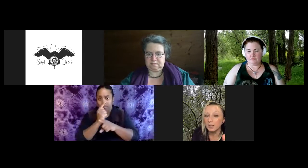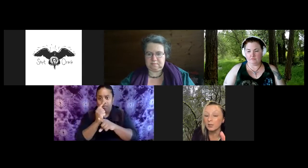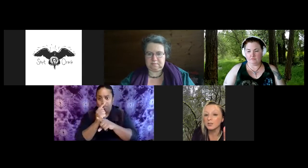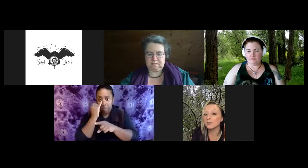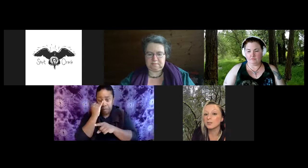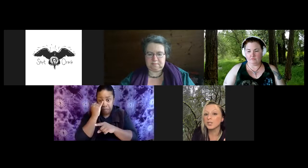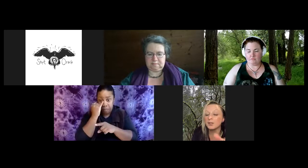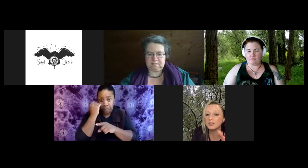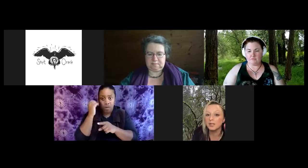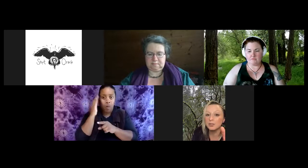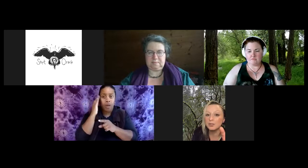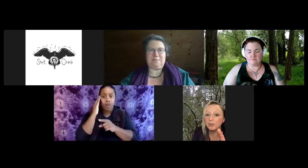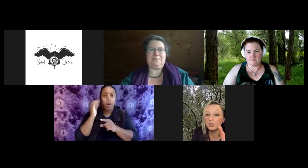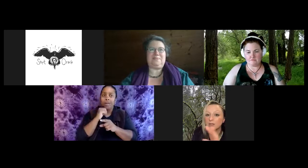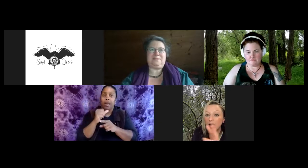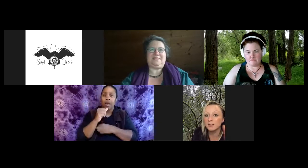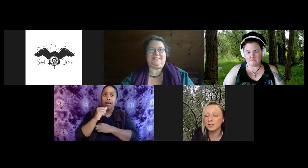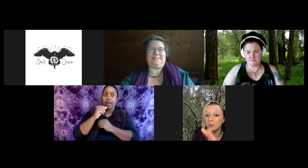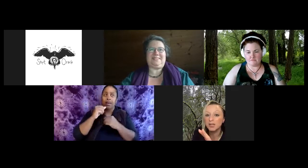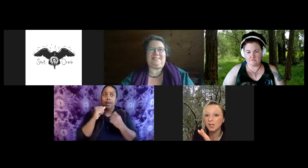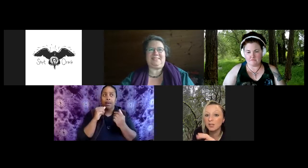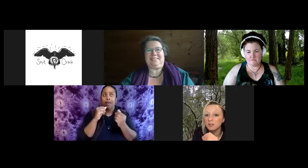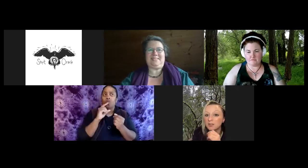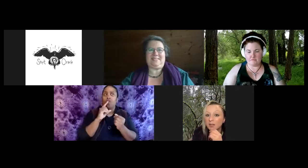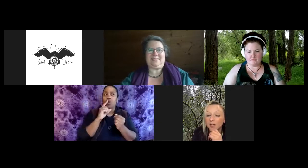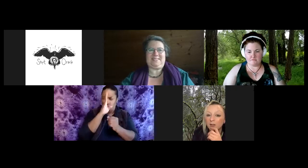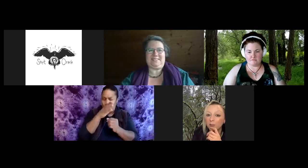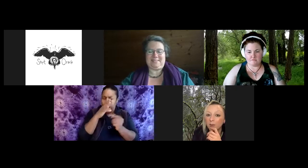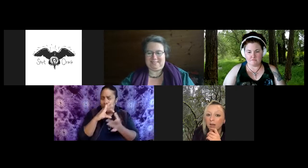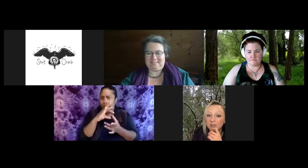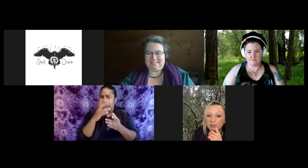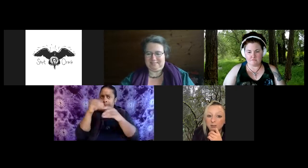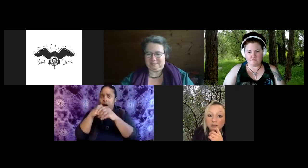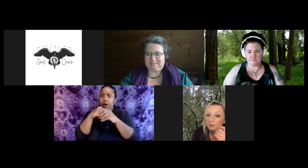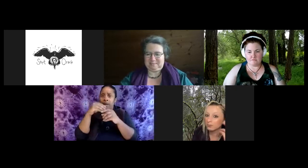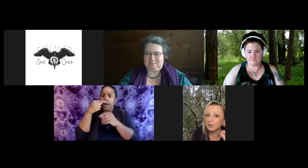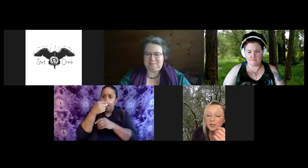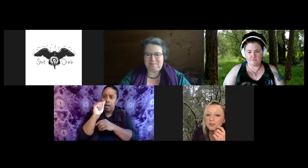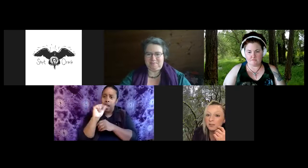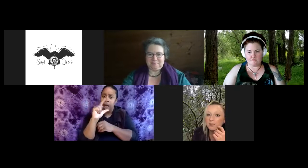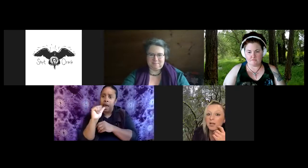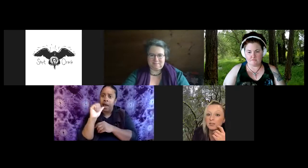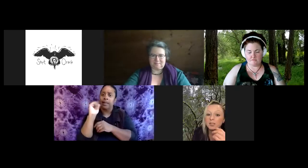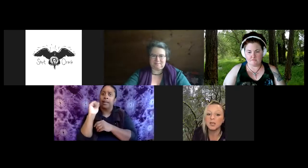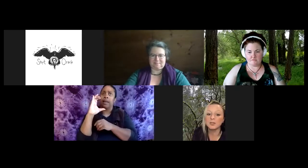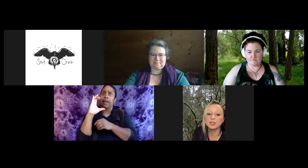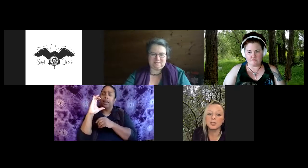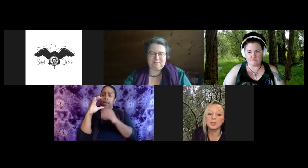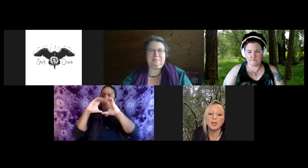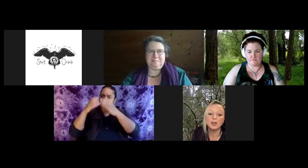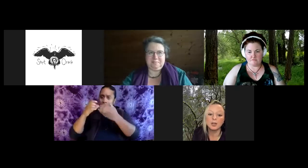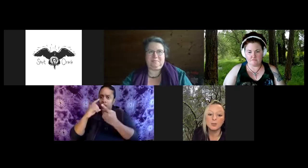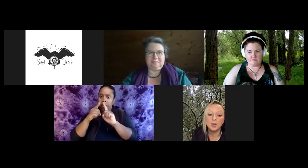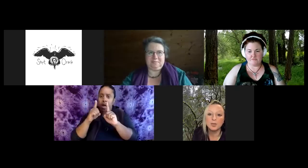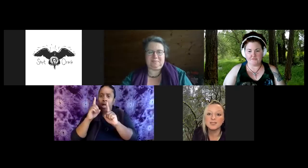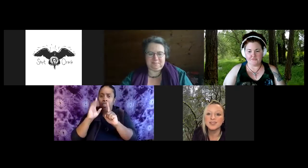again, I know it doesn't pertain exactly to the galactic beings, but that is a direct connection